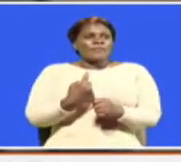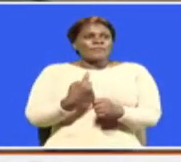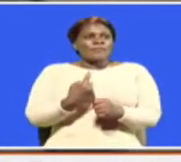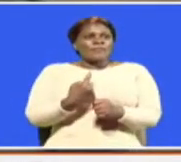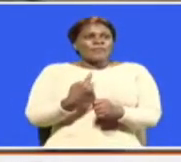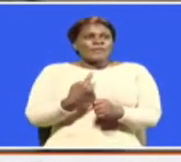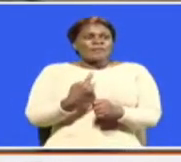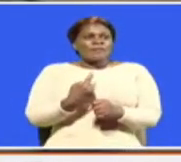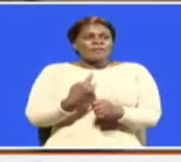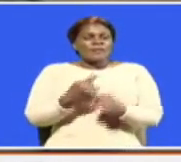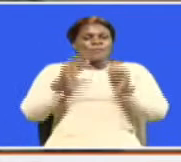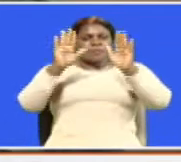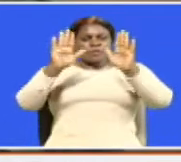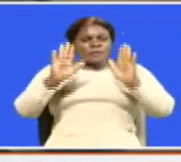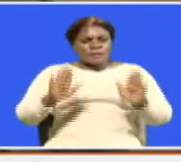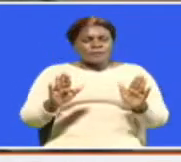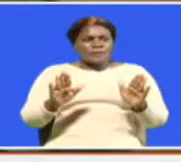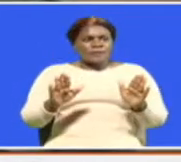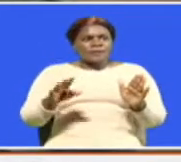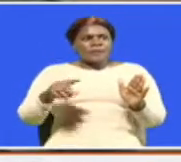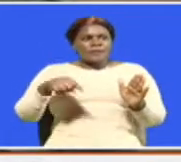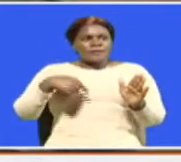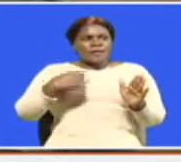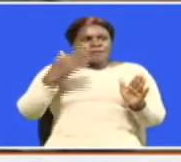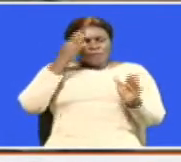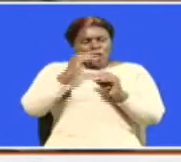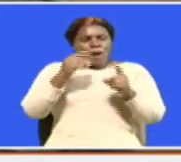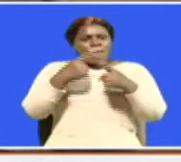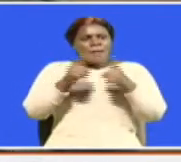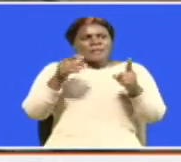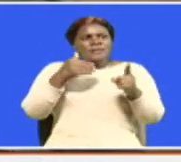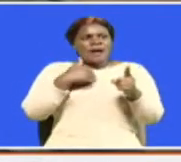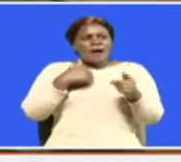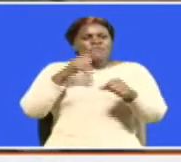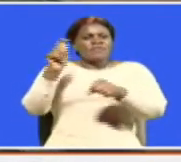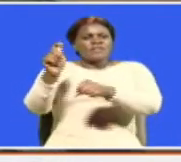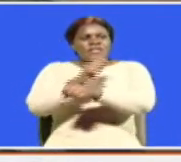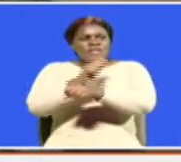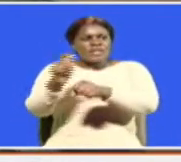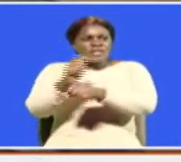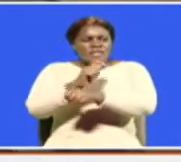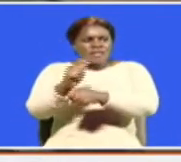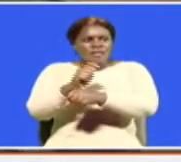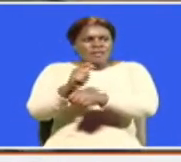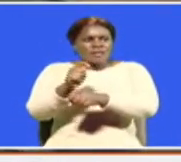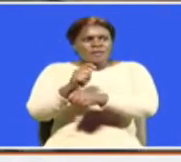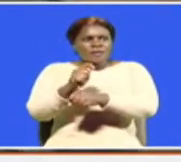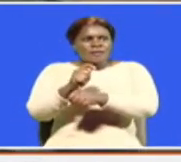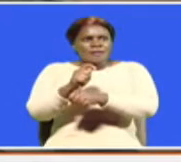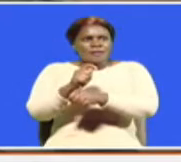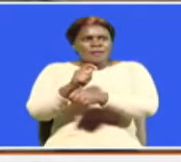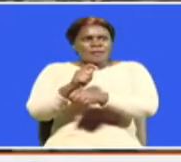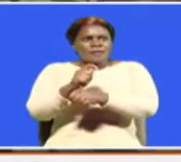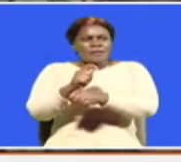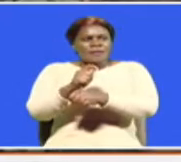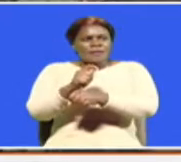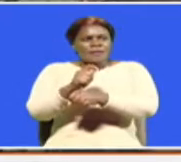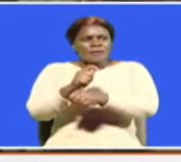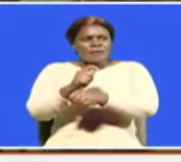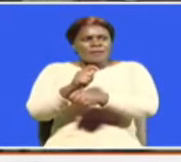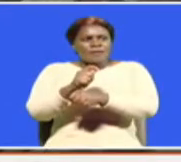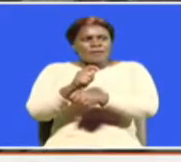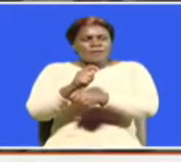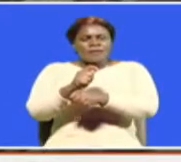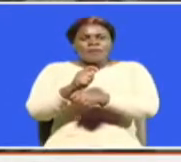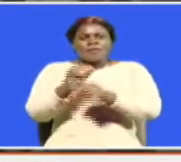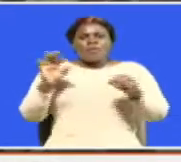safe. So kuna tu hiyo, hatuko armed lakini tuko na hizo trainings, tactics ya vile unaweza epukana nazo. Suffice